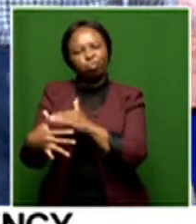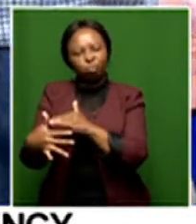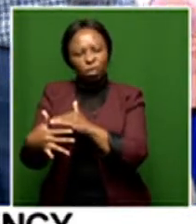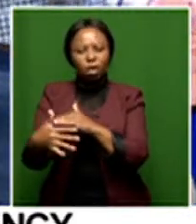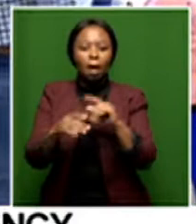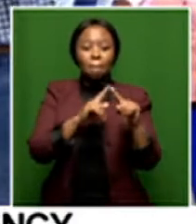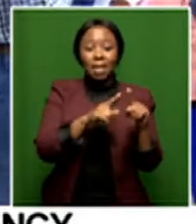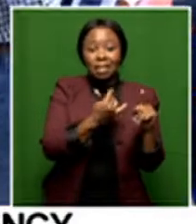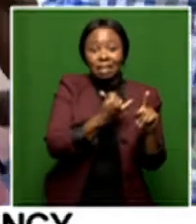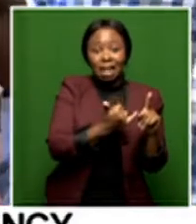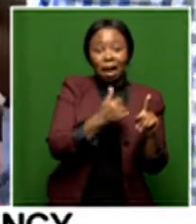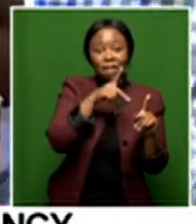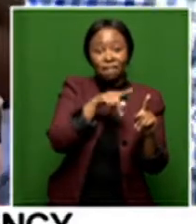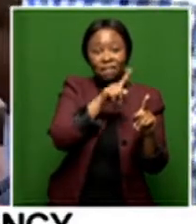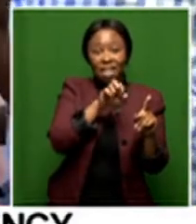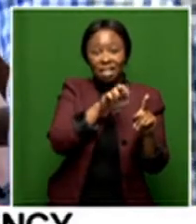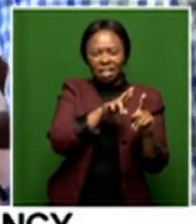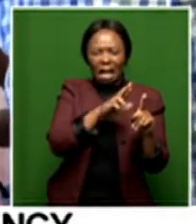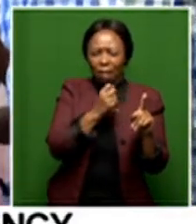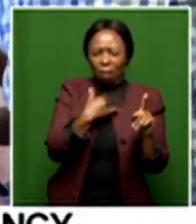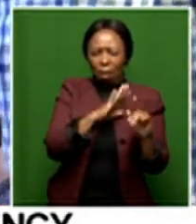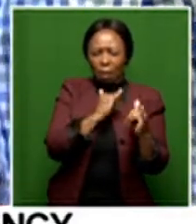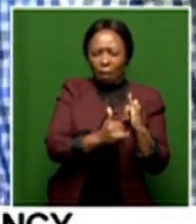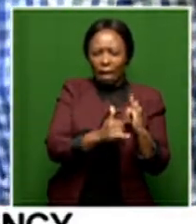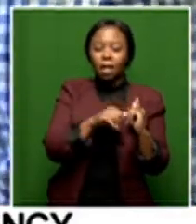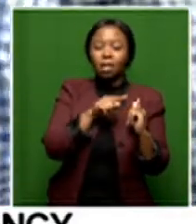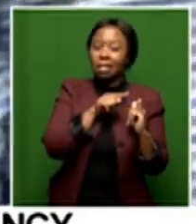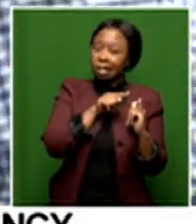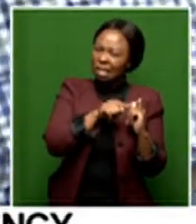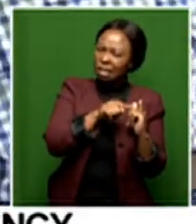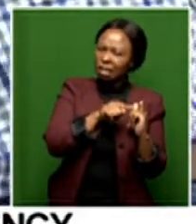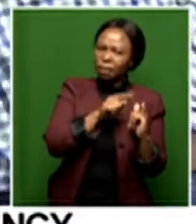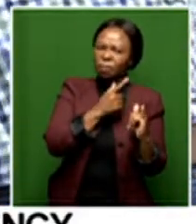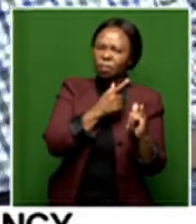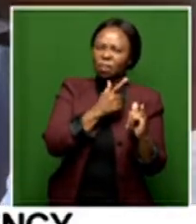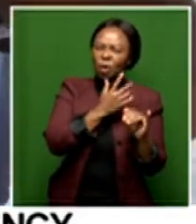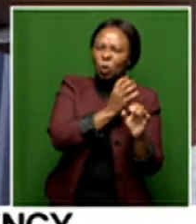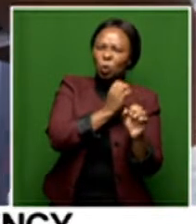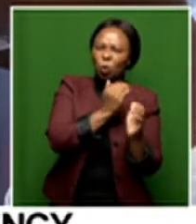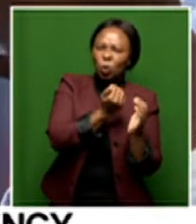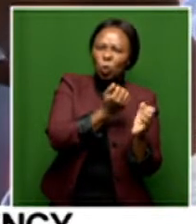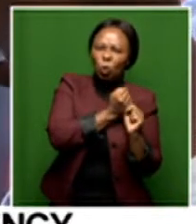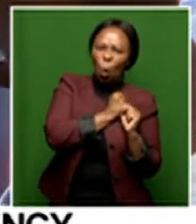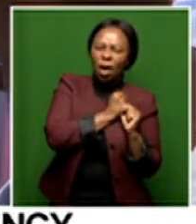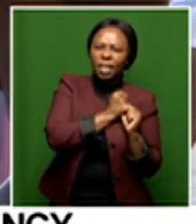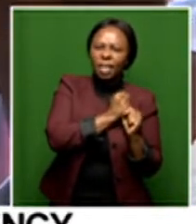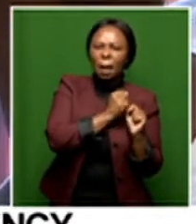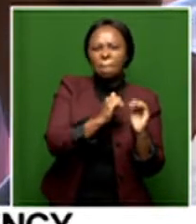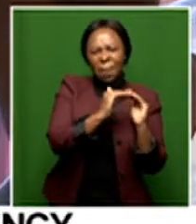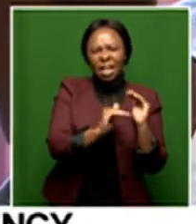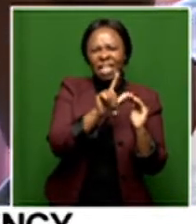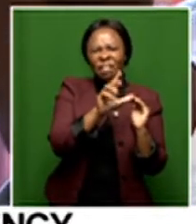Pfizer, however, if I'm not mistaken, this is the vaccine that has that storage of minus 70 degrees,